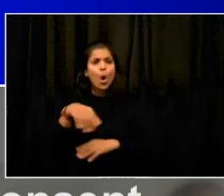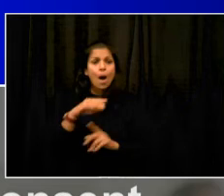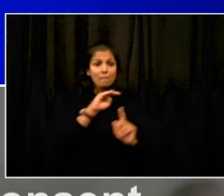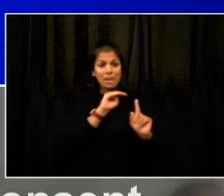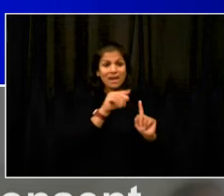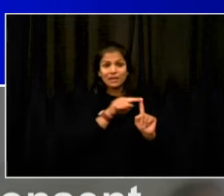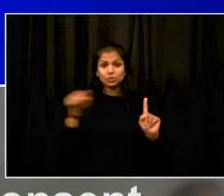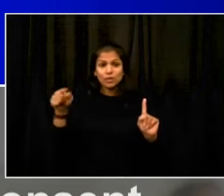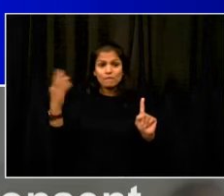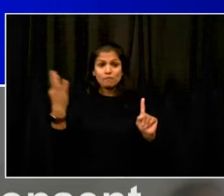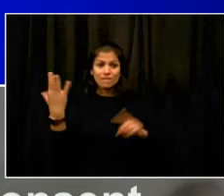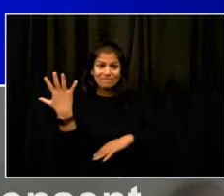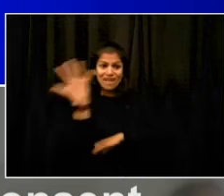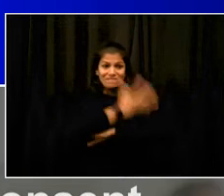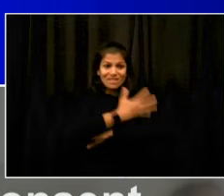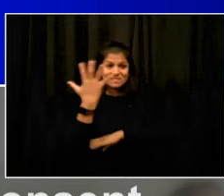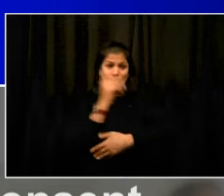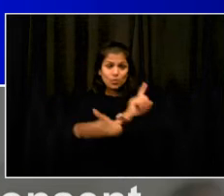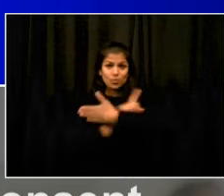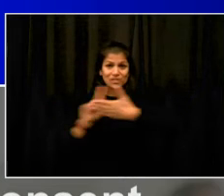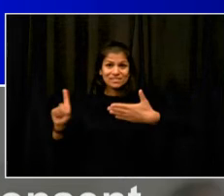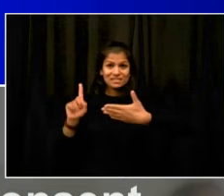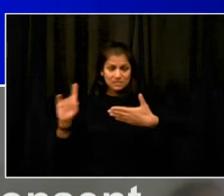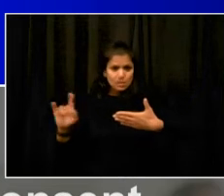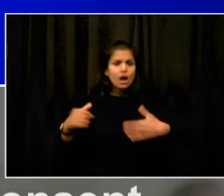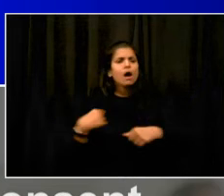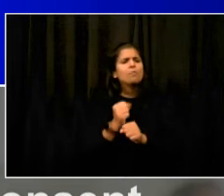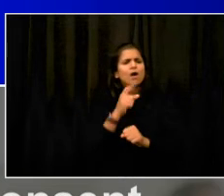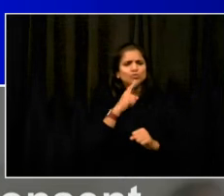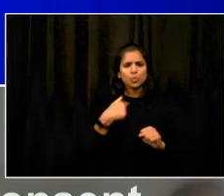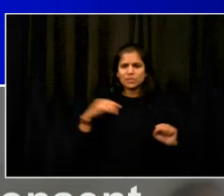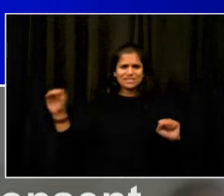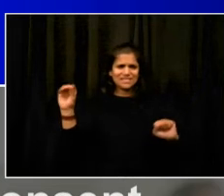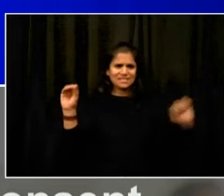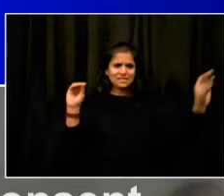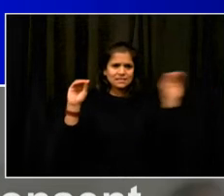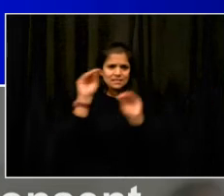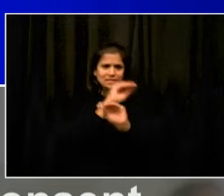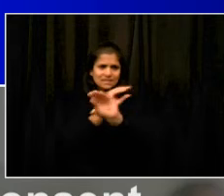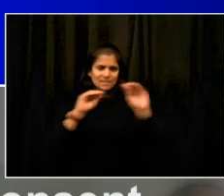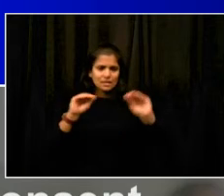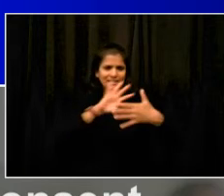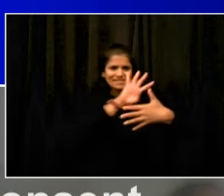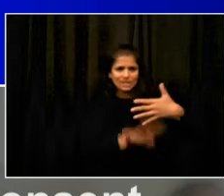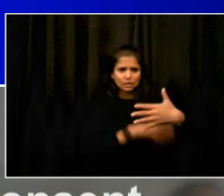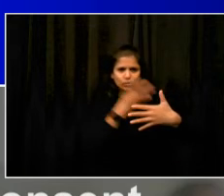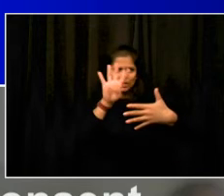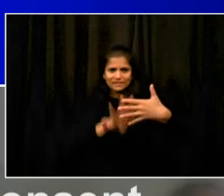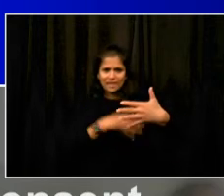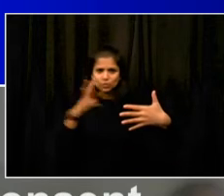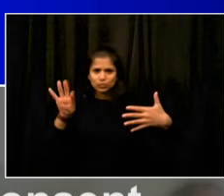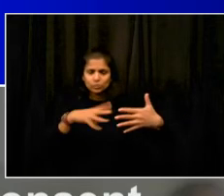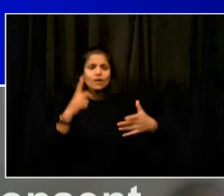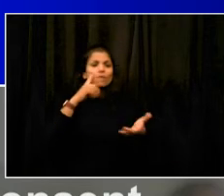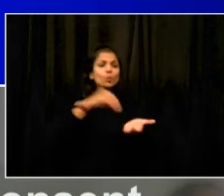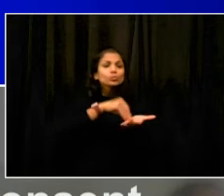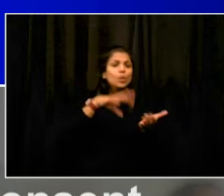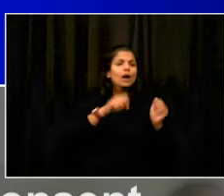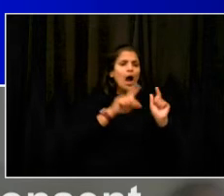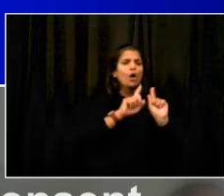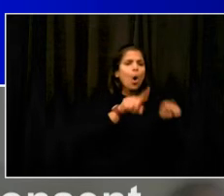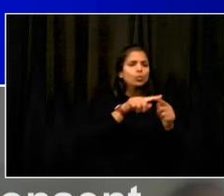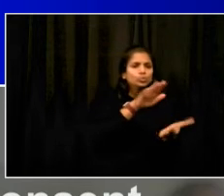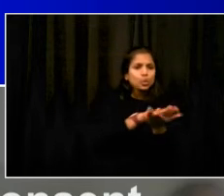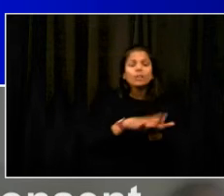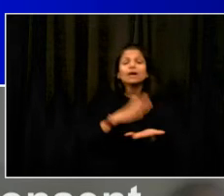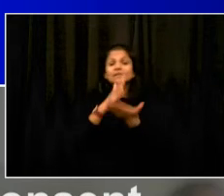many days as possible. There will be a clear system of priority based on need to make sure the kids who need the support the most get the most days.